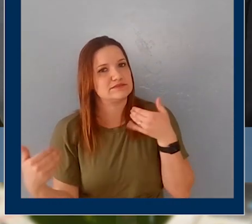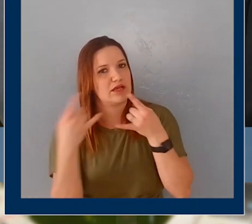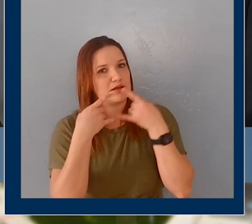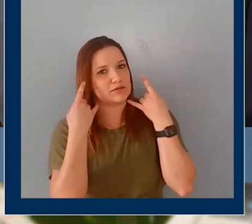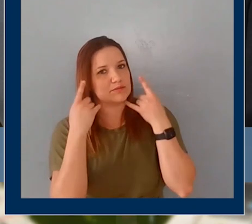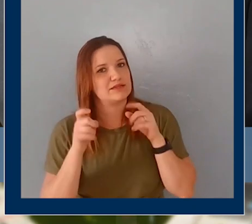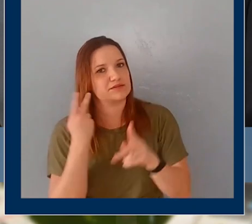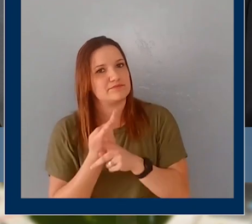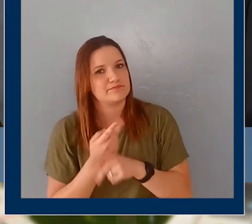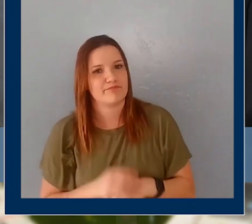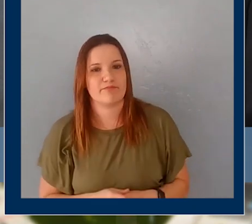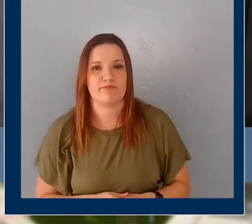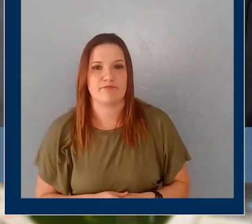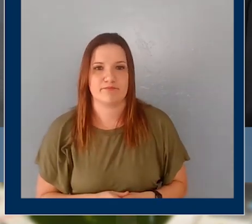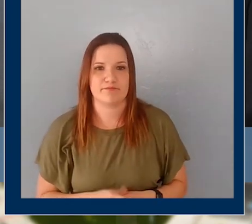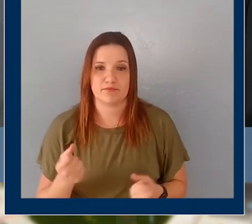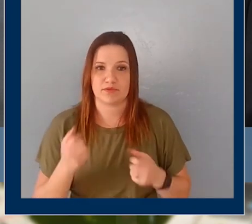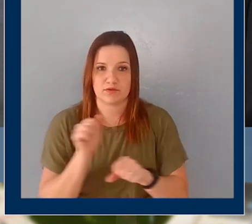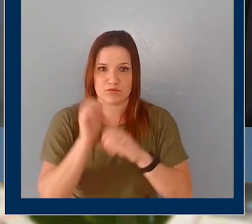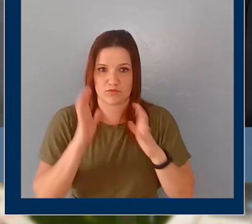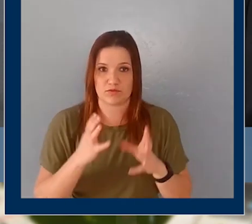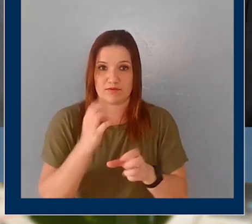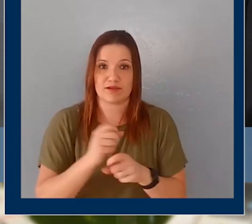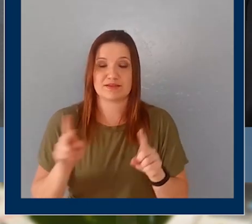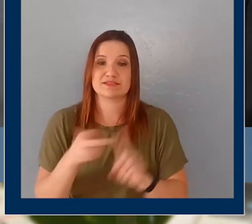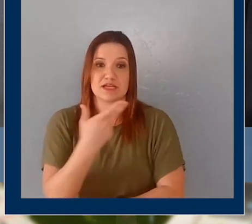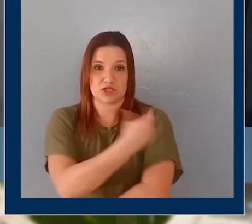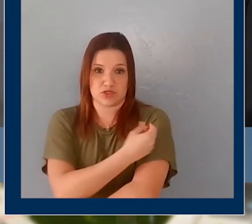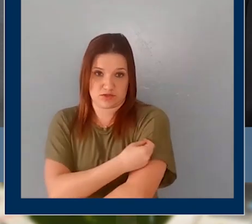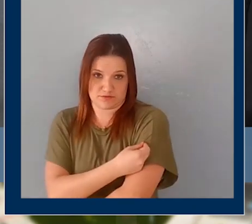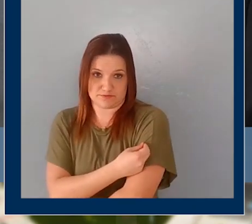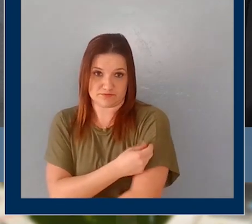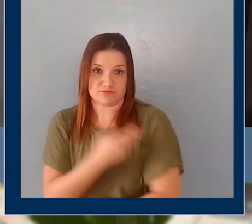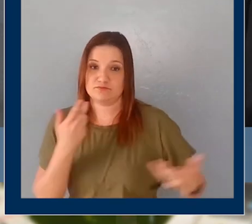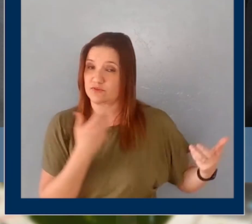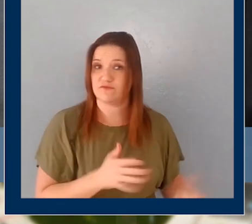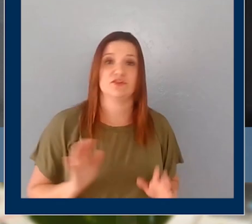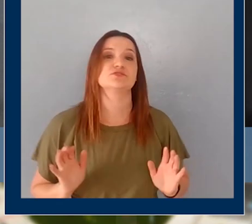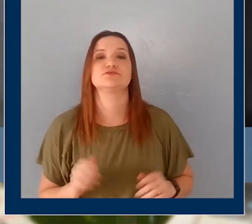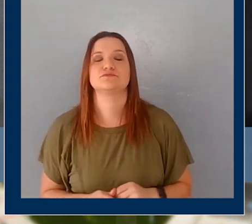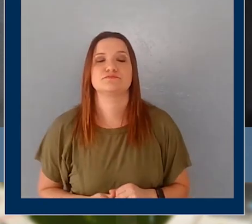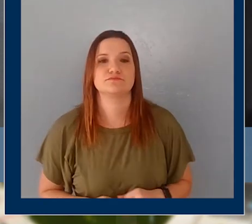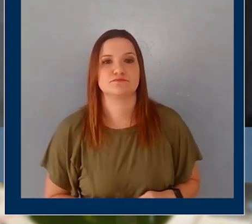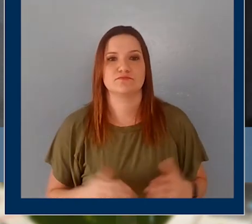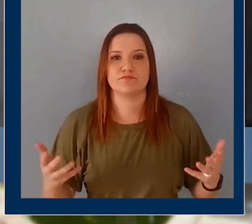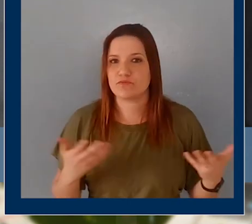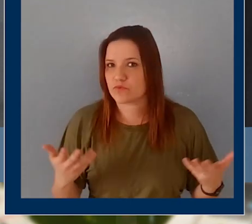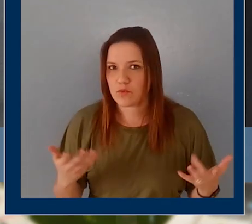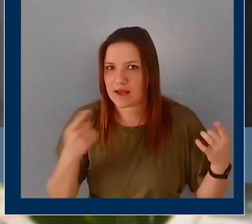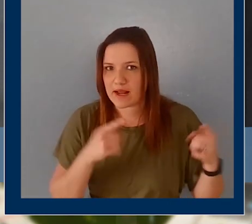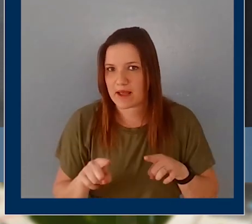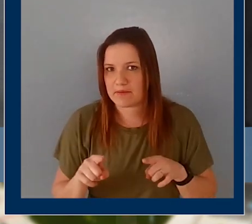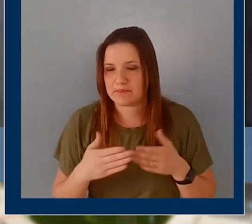finished with the vaccination process. What side effects are we seeing here? Yeah, it's all over the board, frankly.